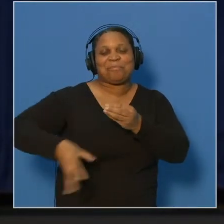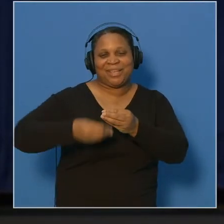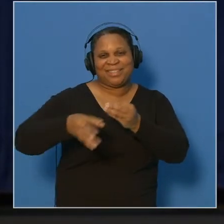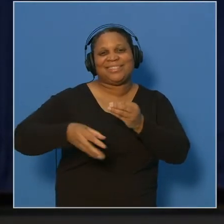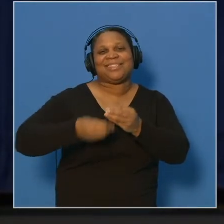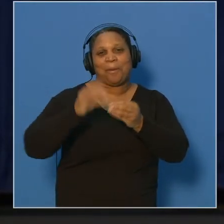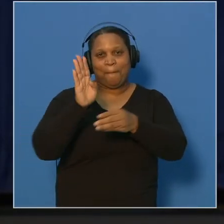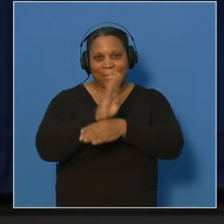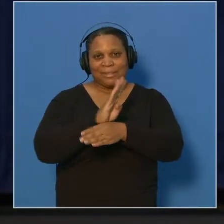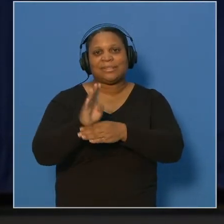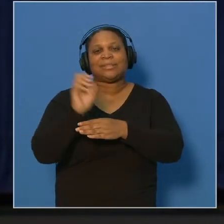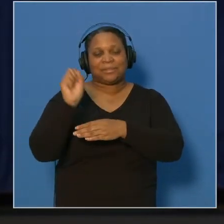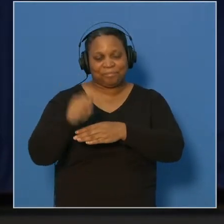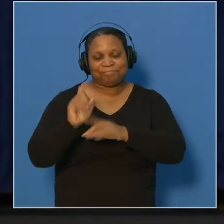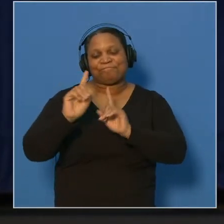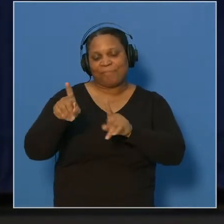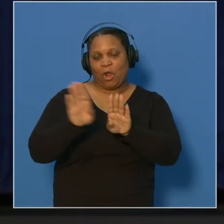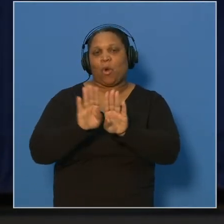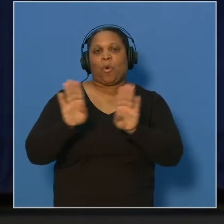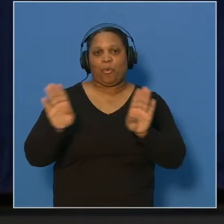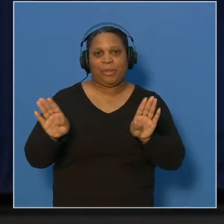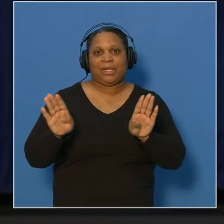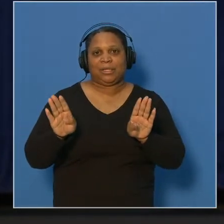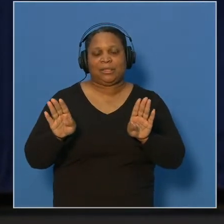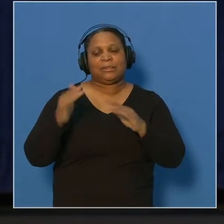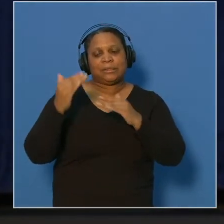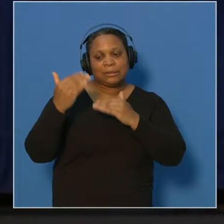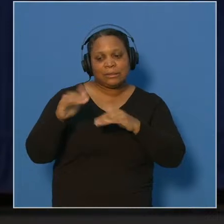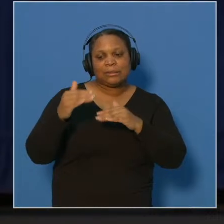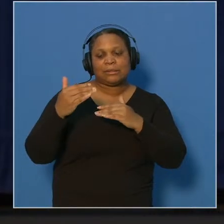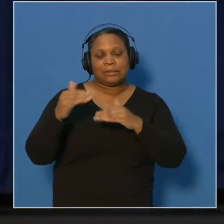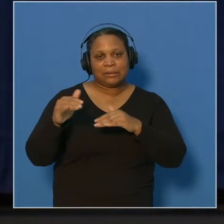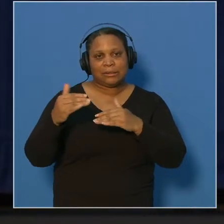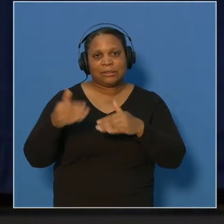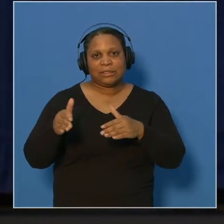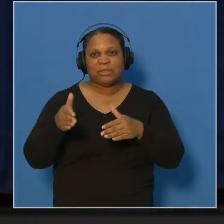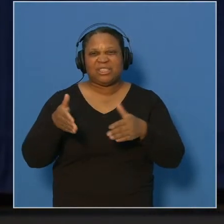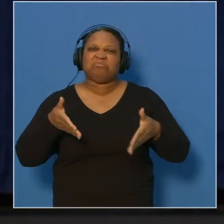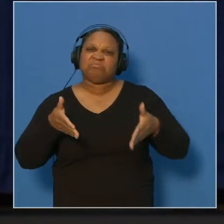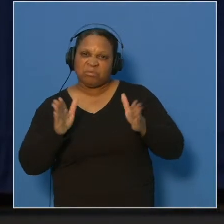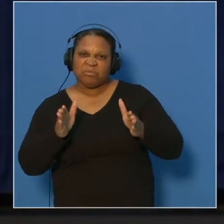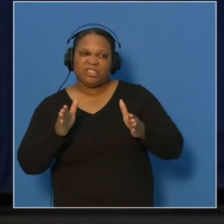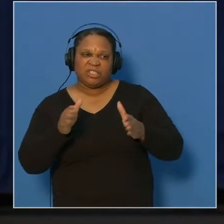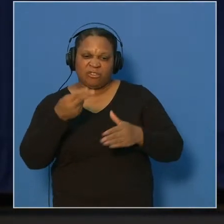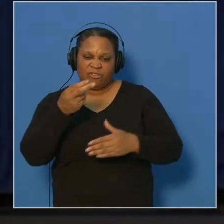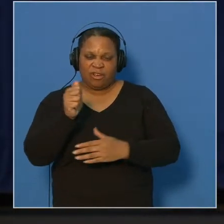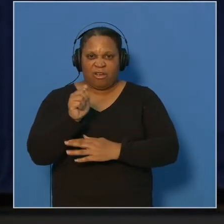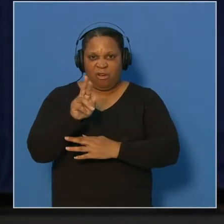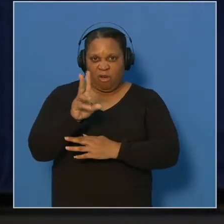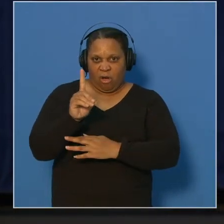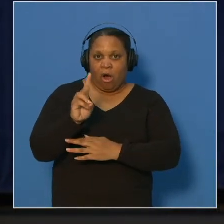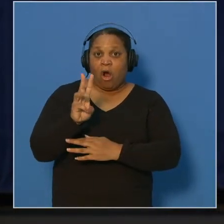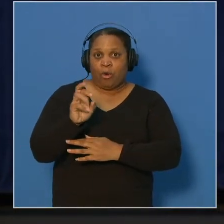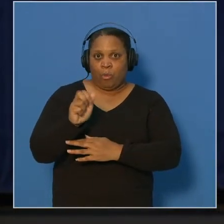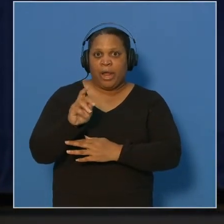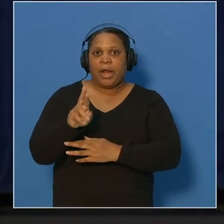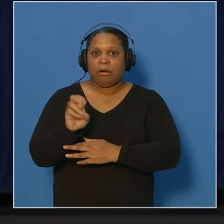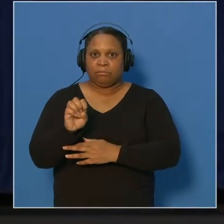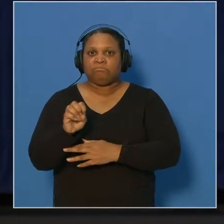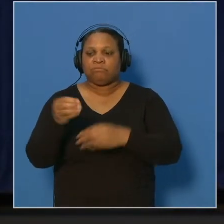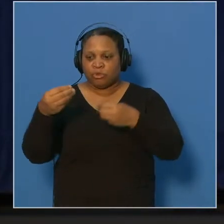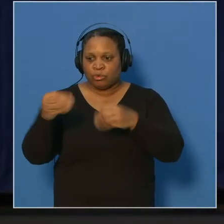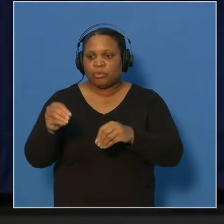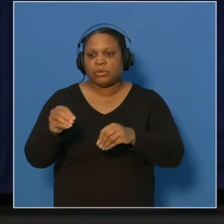will be allowed to be open. There will be limited allowances for hardware stores, as we want persons who are at home